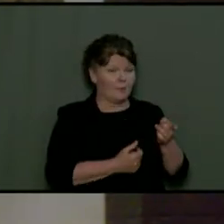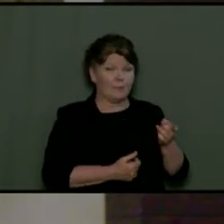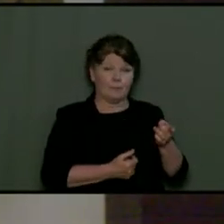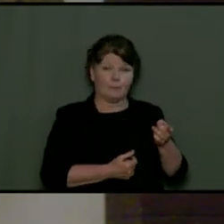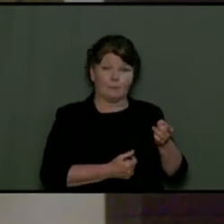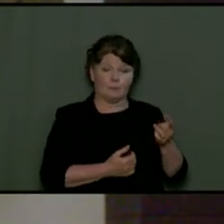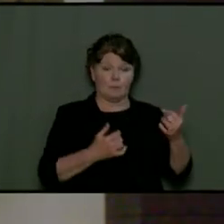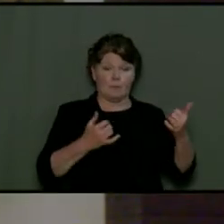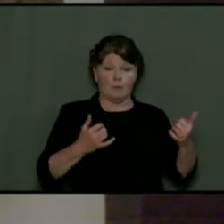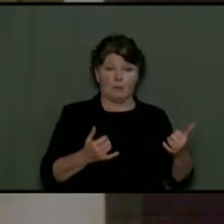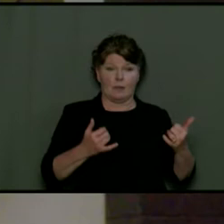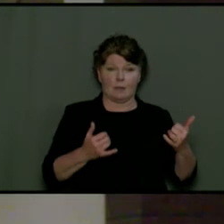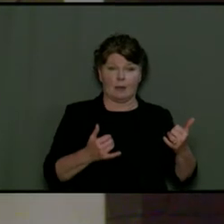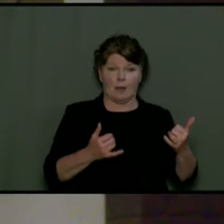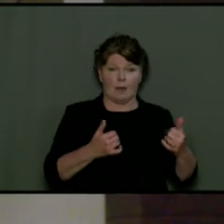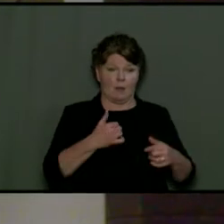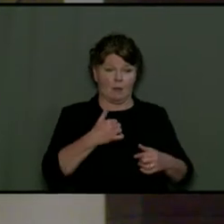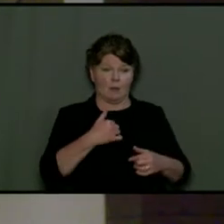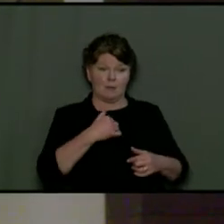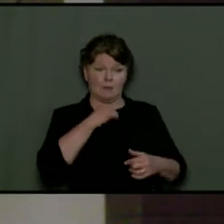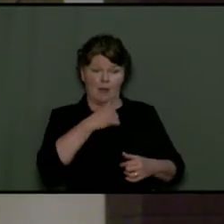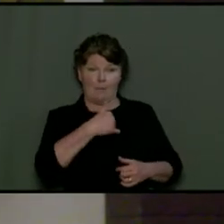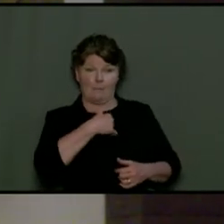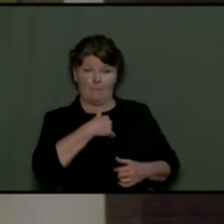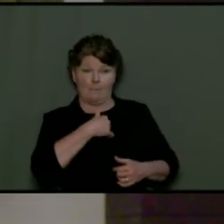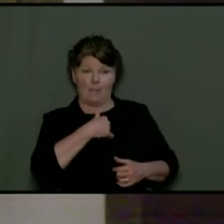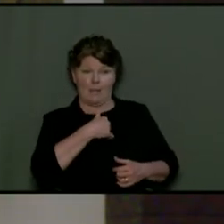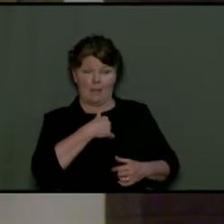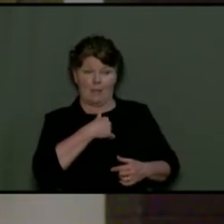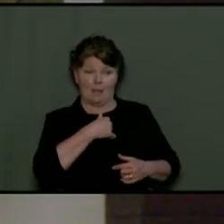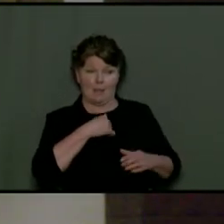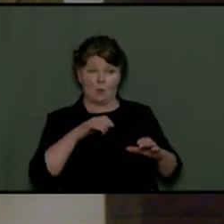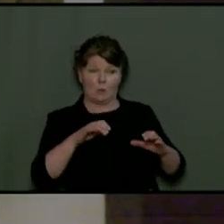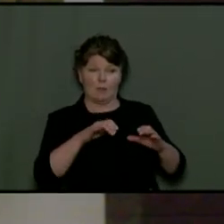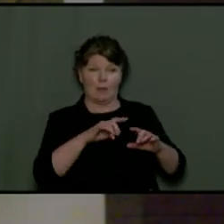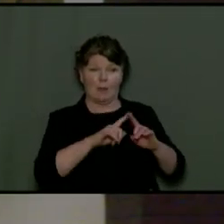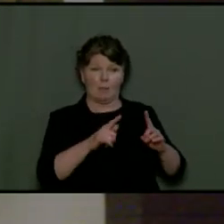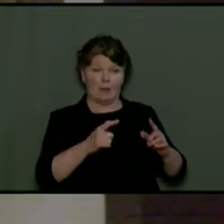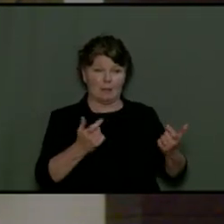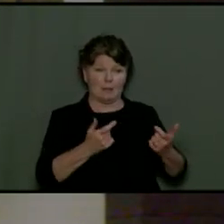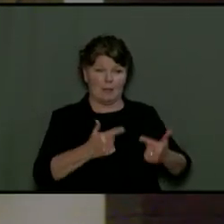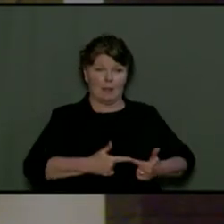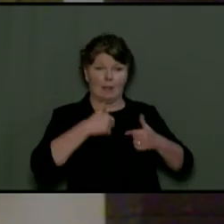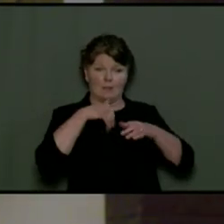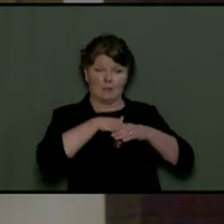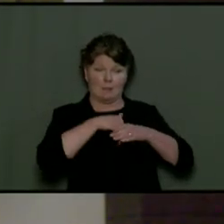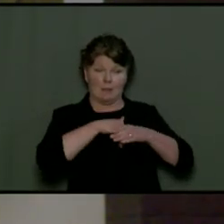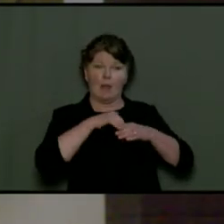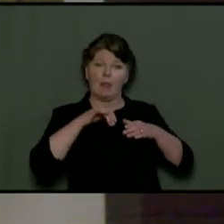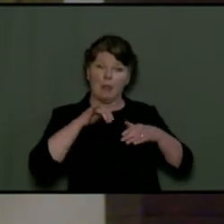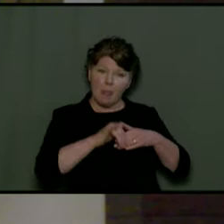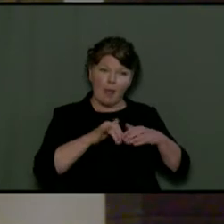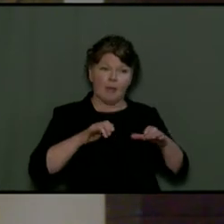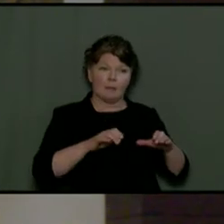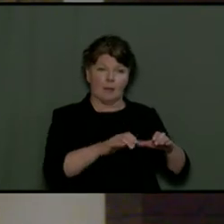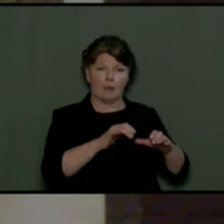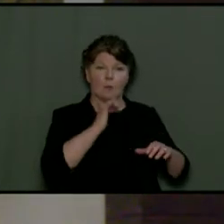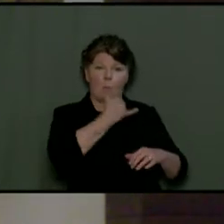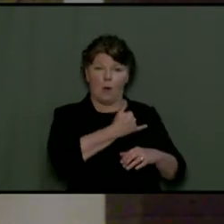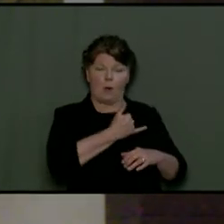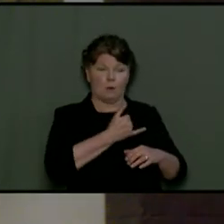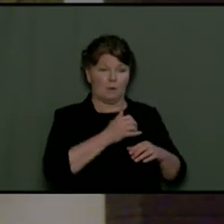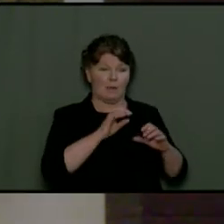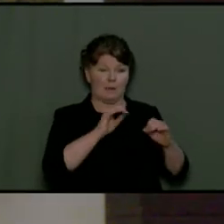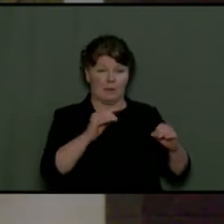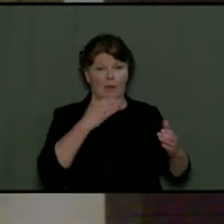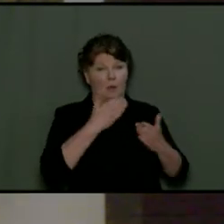So now it is no longer I who do it, but sin that dwells within me. For I know that nothing good dwells